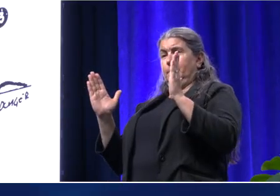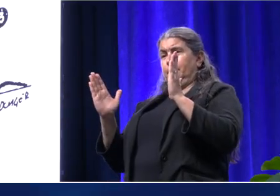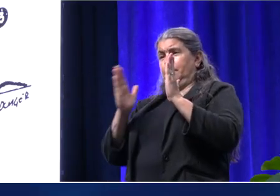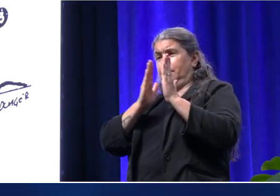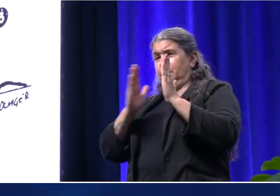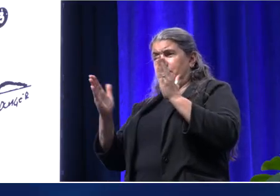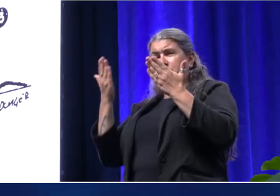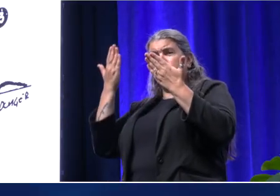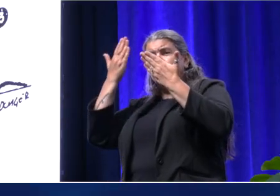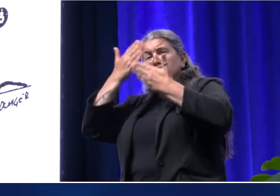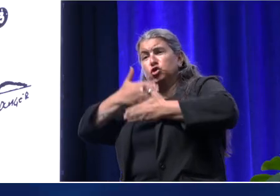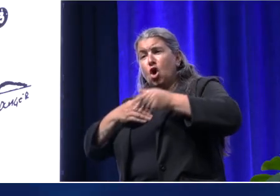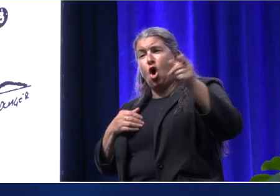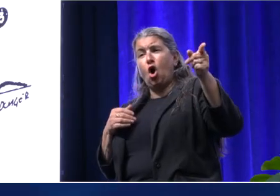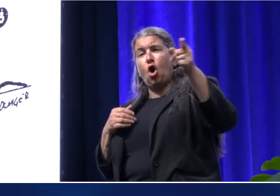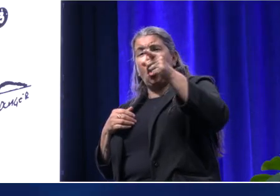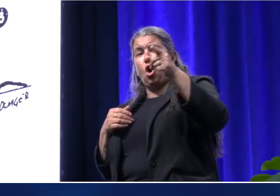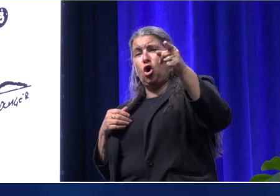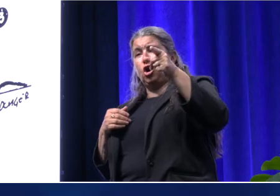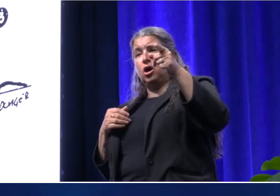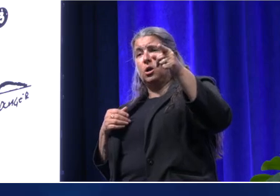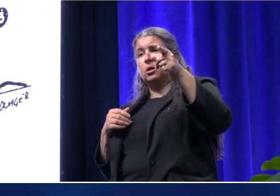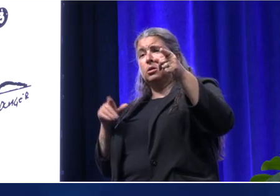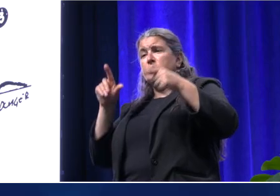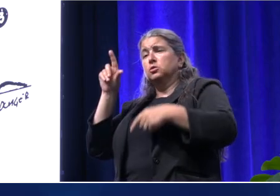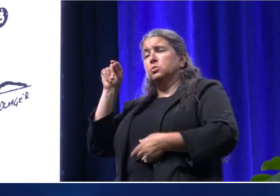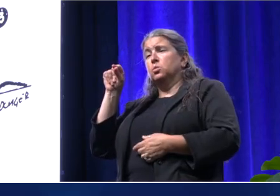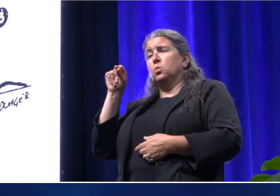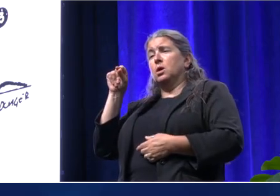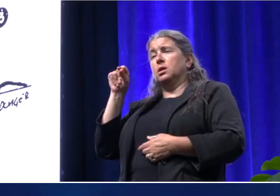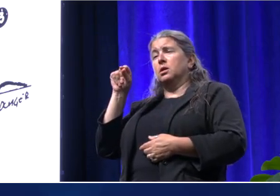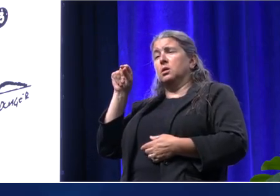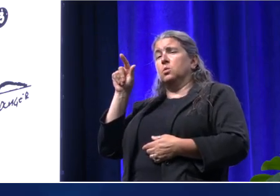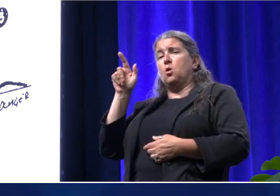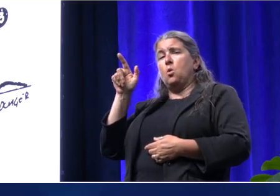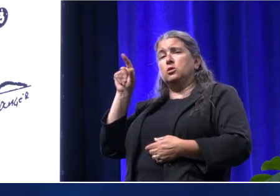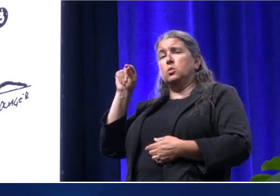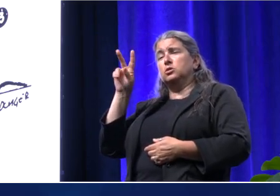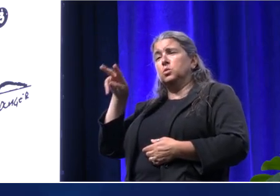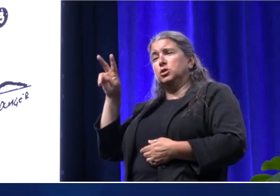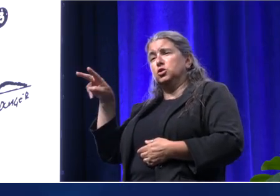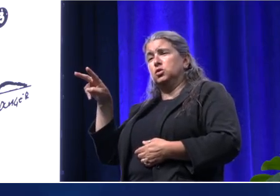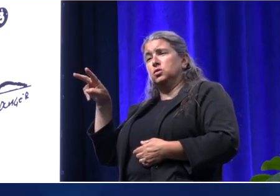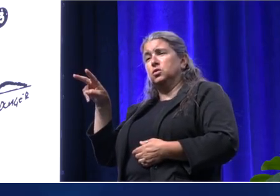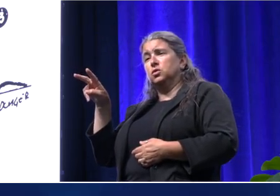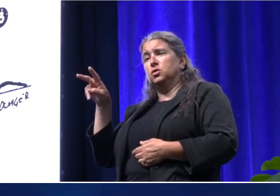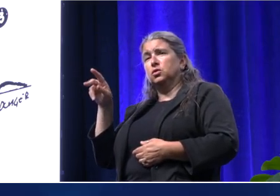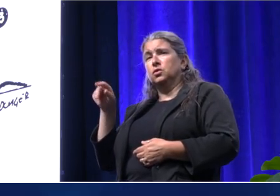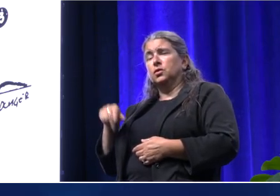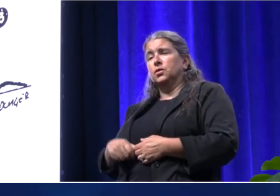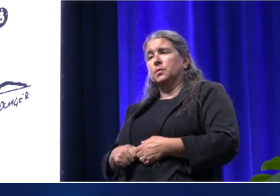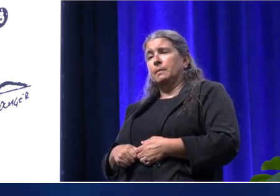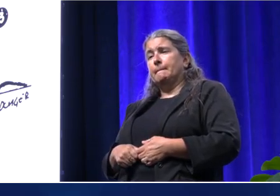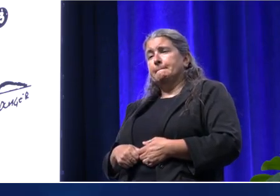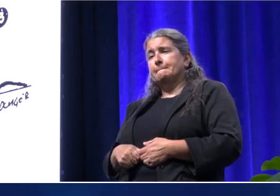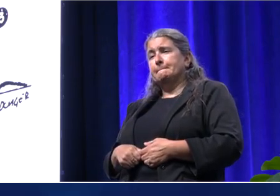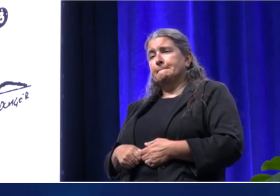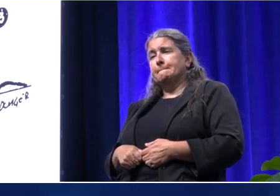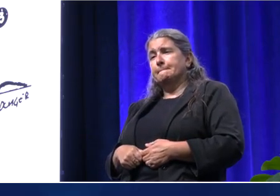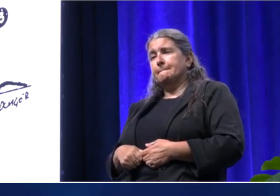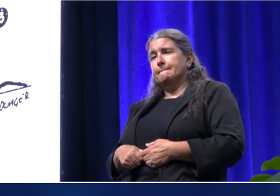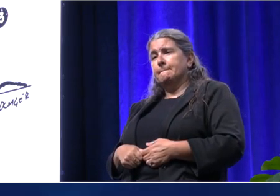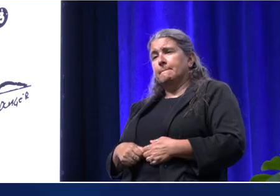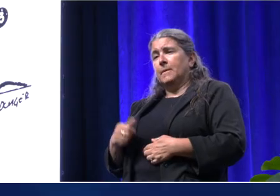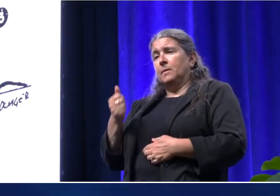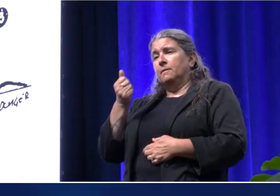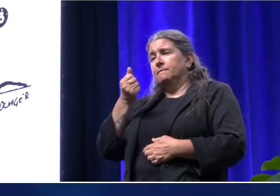say, 2023 or 2022, and then the light is 2024. And then the third thing is that we have fewer kids who are,